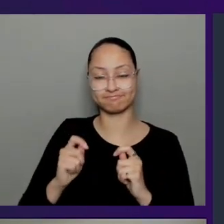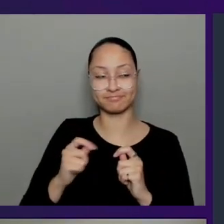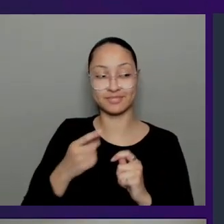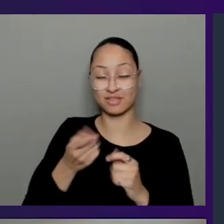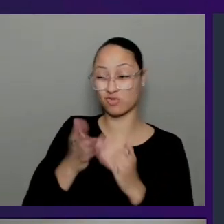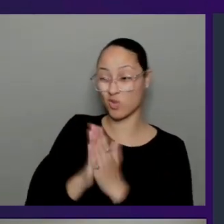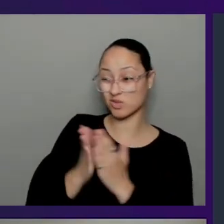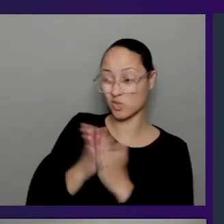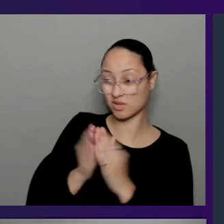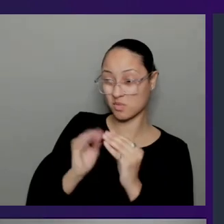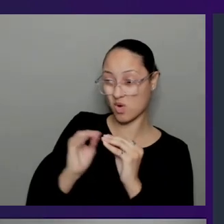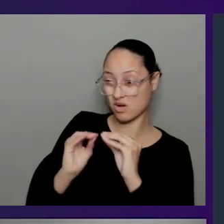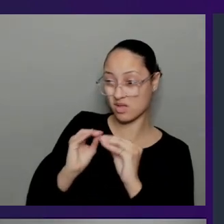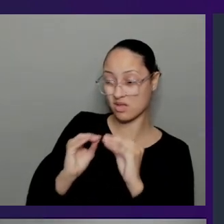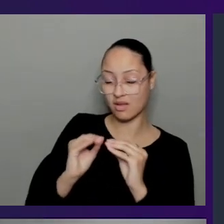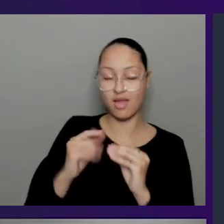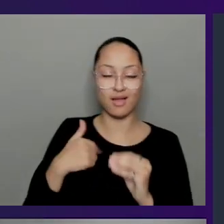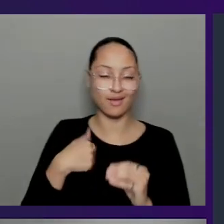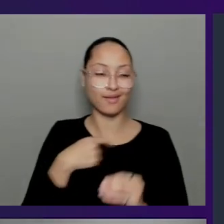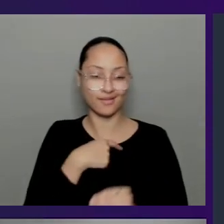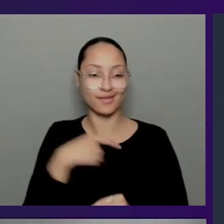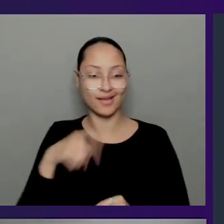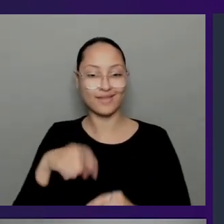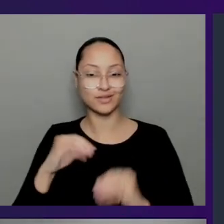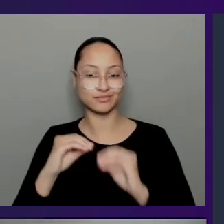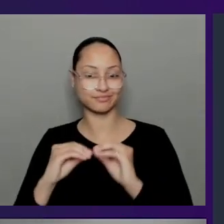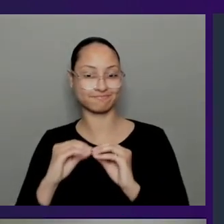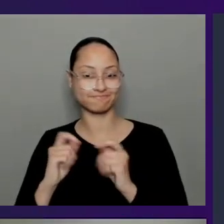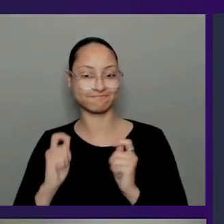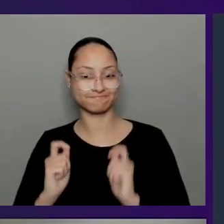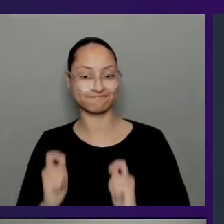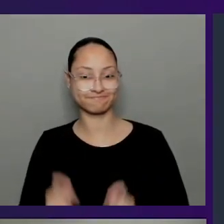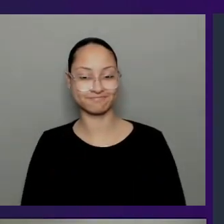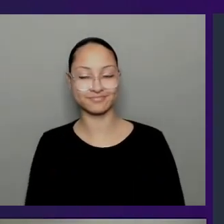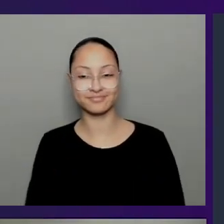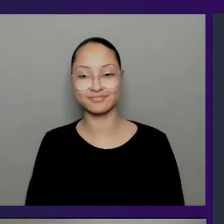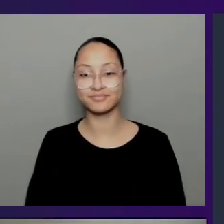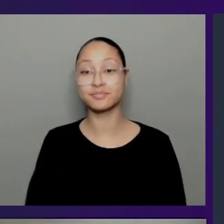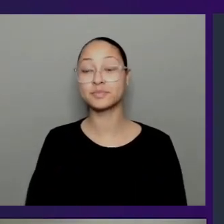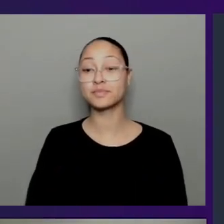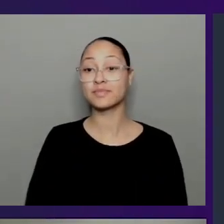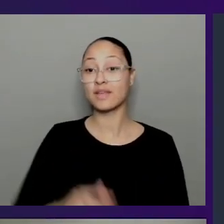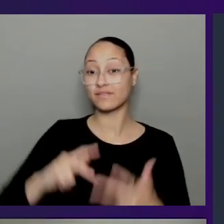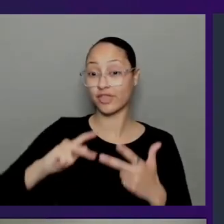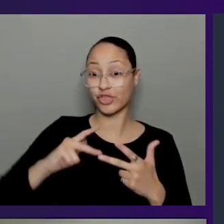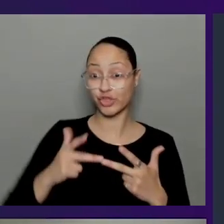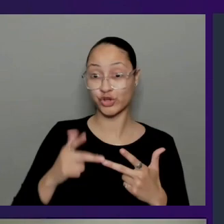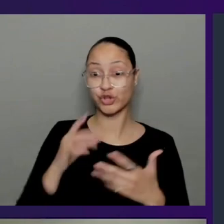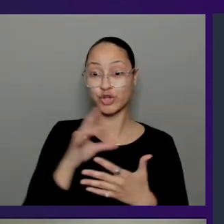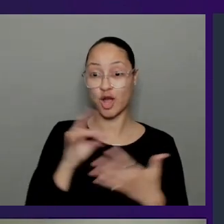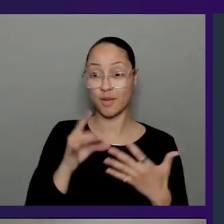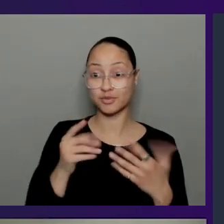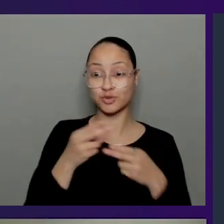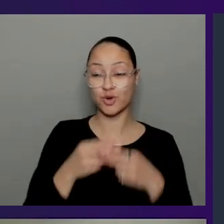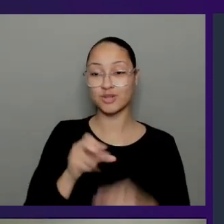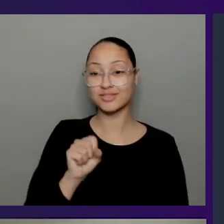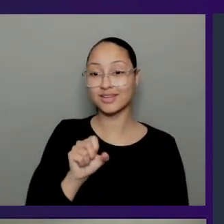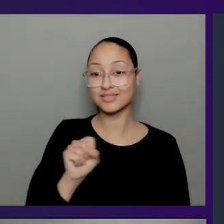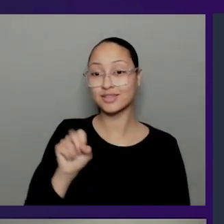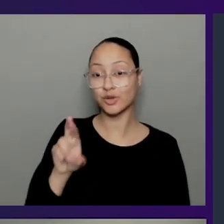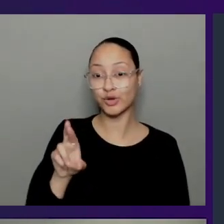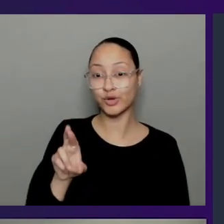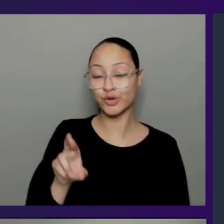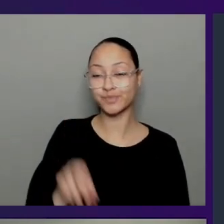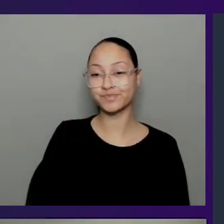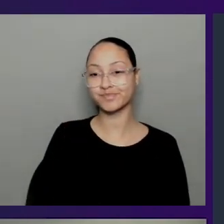got the contrast of the two there. Now, there's a third option, SSR, and this